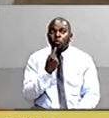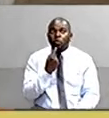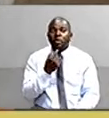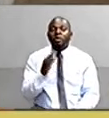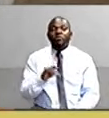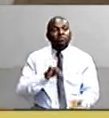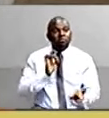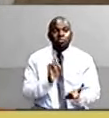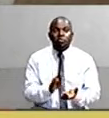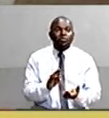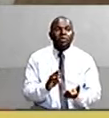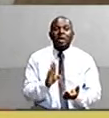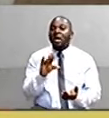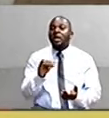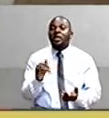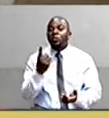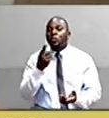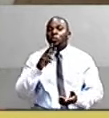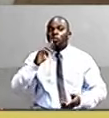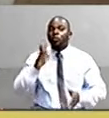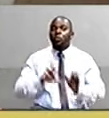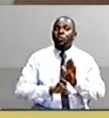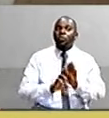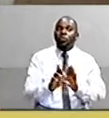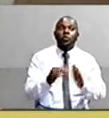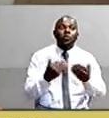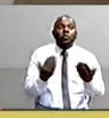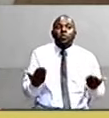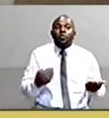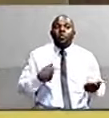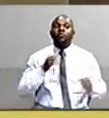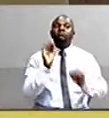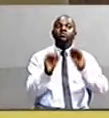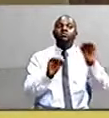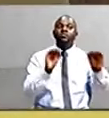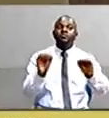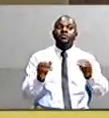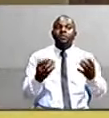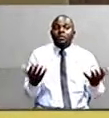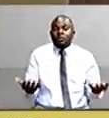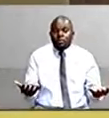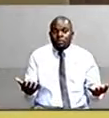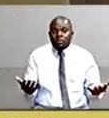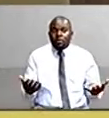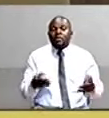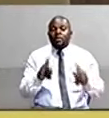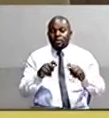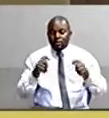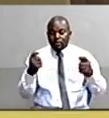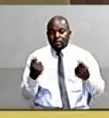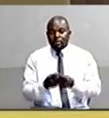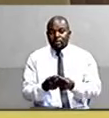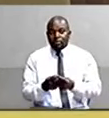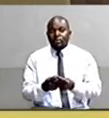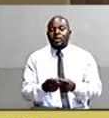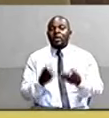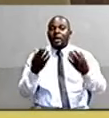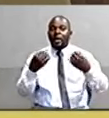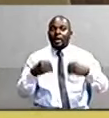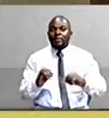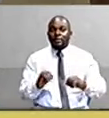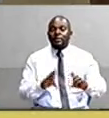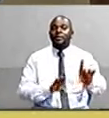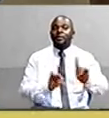mugobye, bano ani agenda kuli presenting, ani gobuze bibuzo. Engineer Andrew Shitaka's term as acting executive